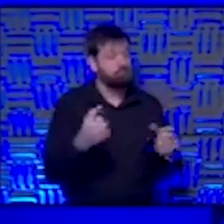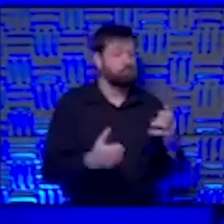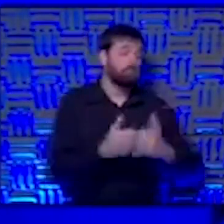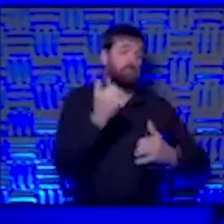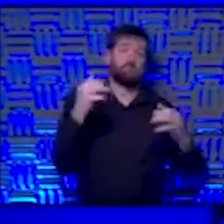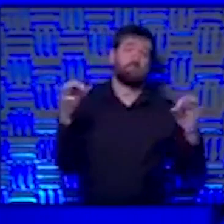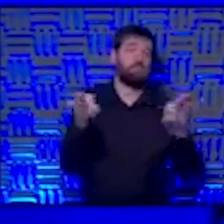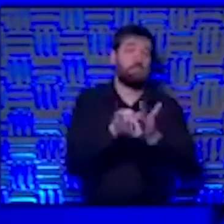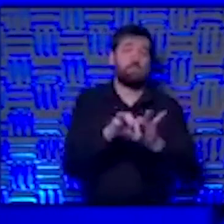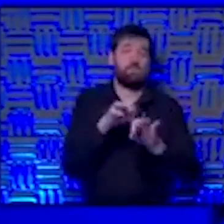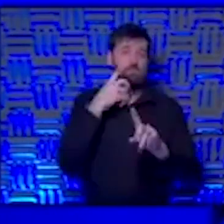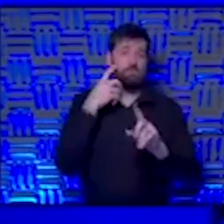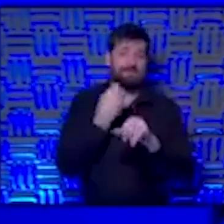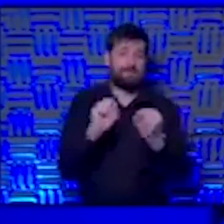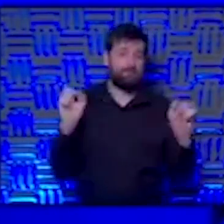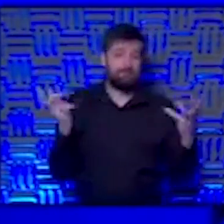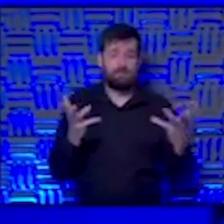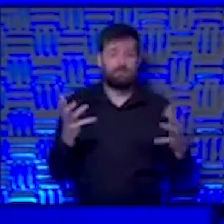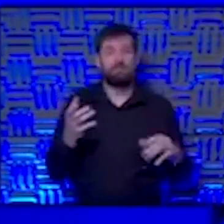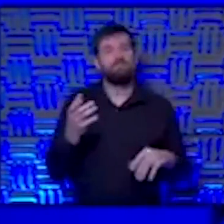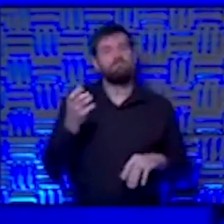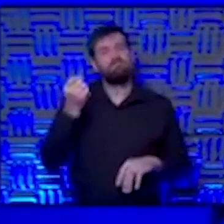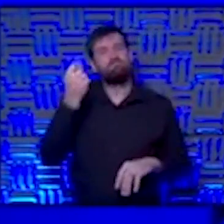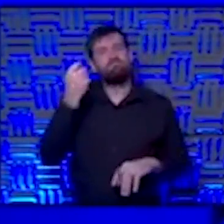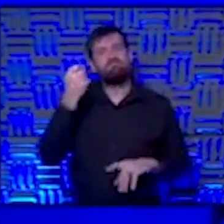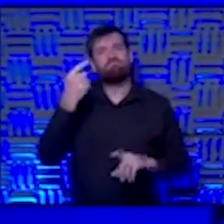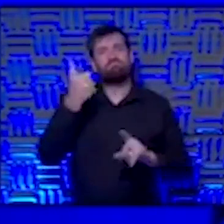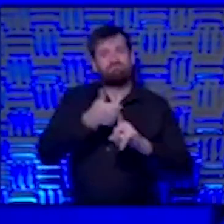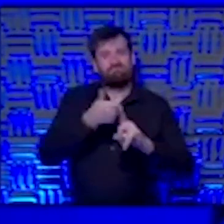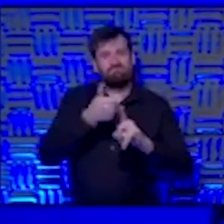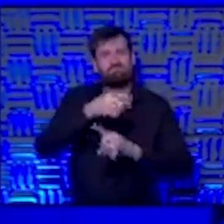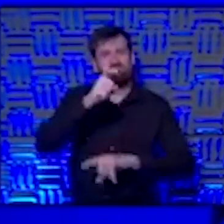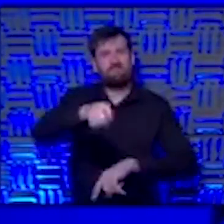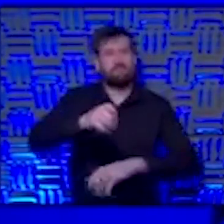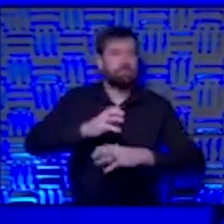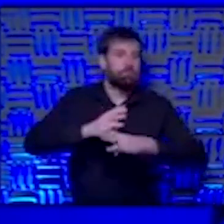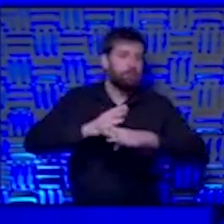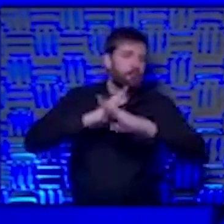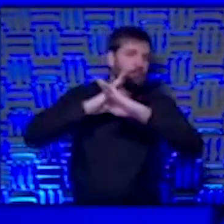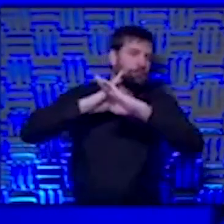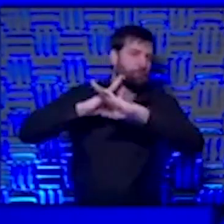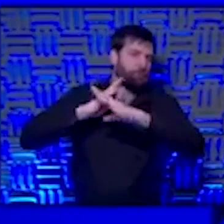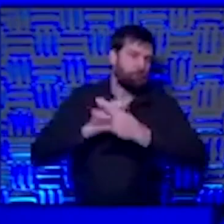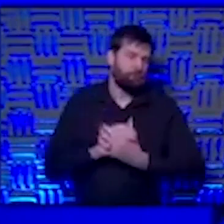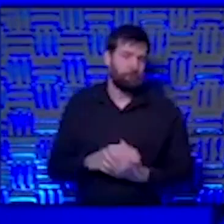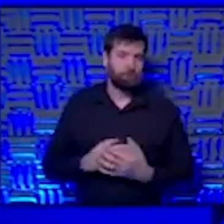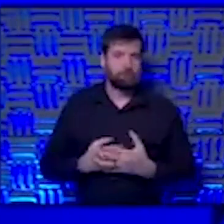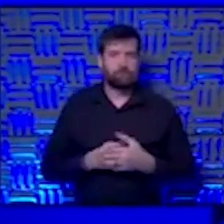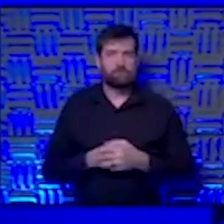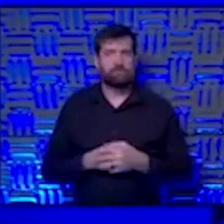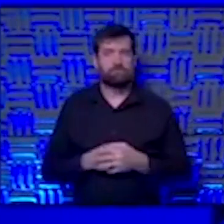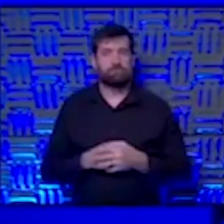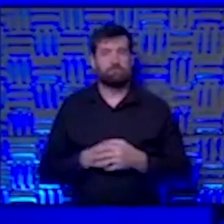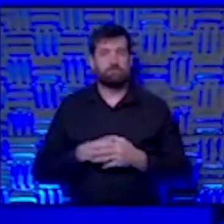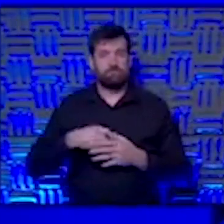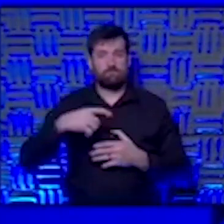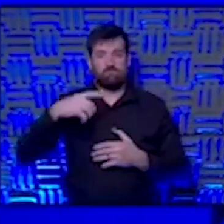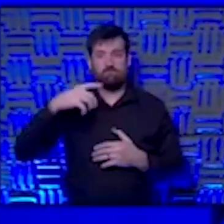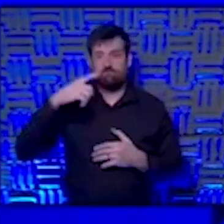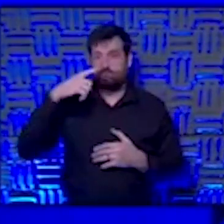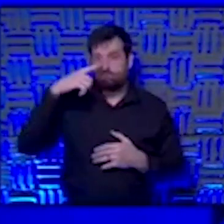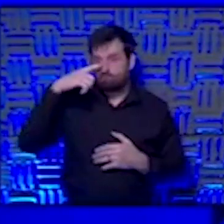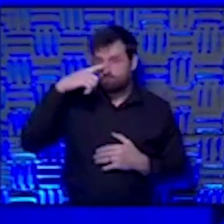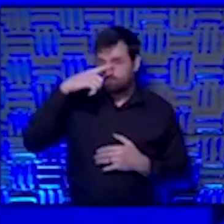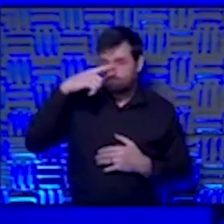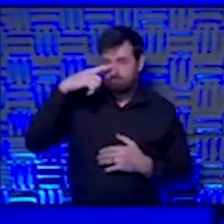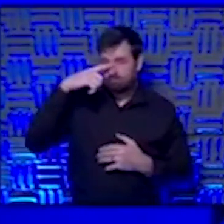to make sure that they're safe is understand that it has to be that barrier. So the barrier from the top of your nose or the